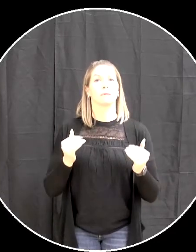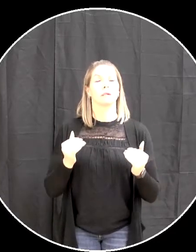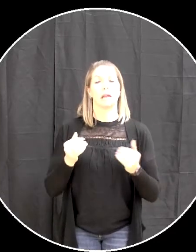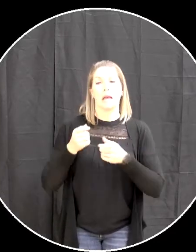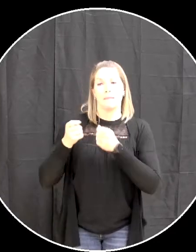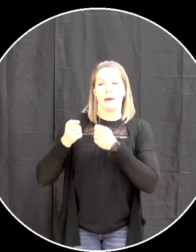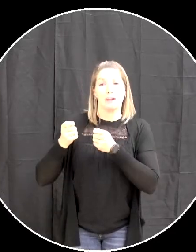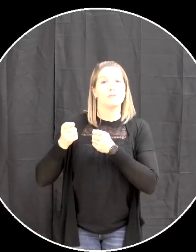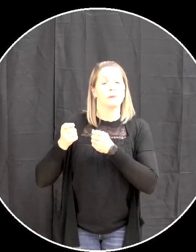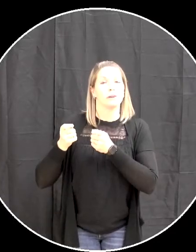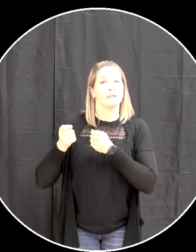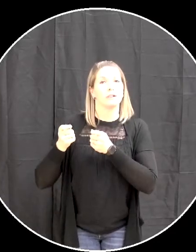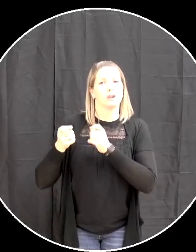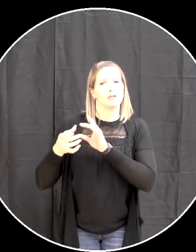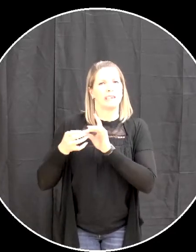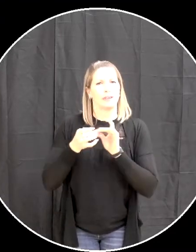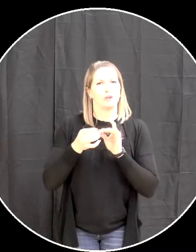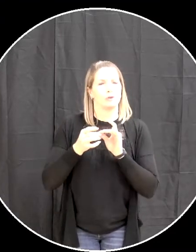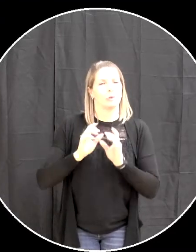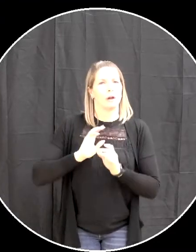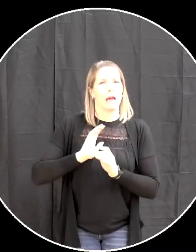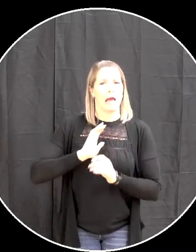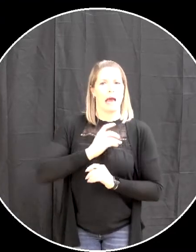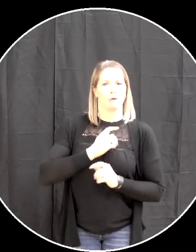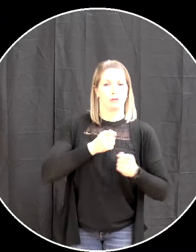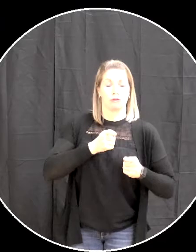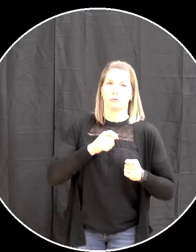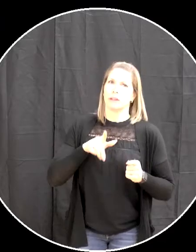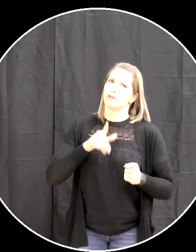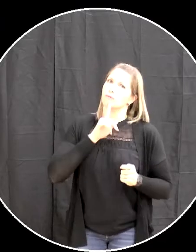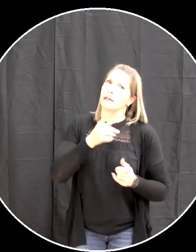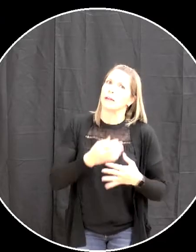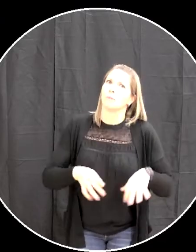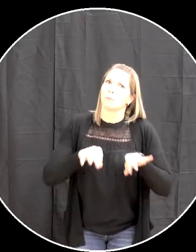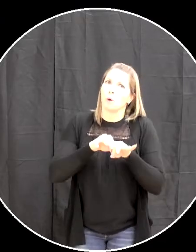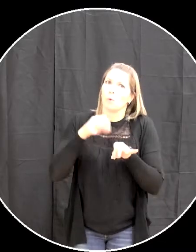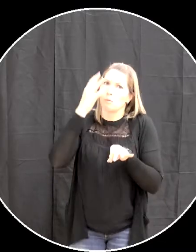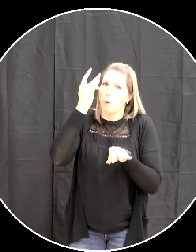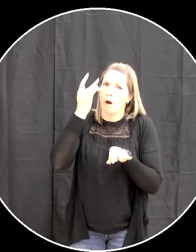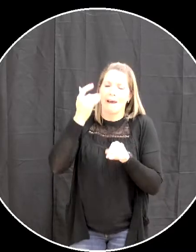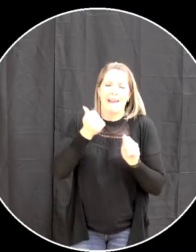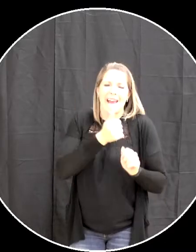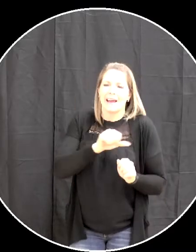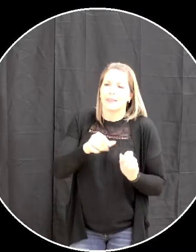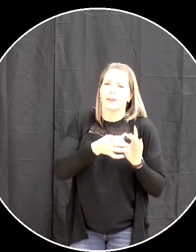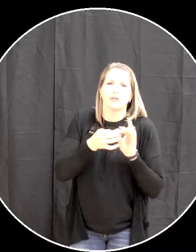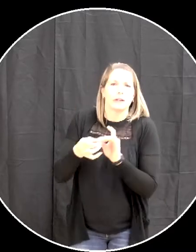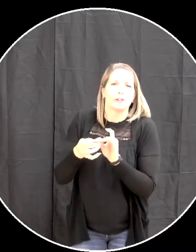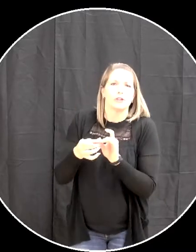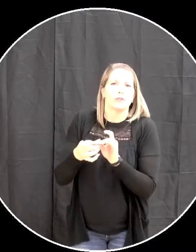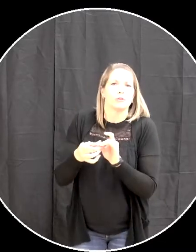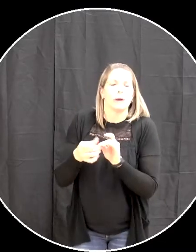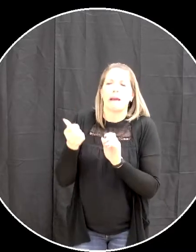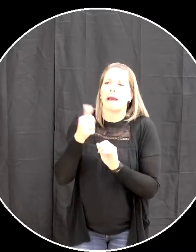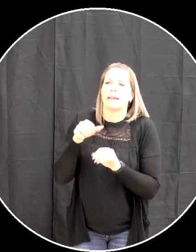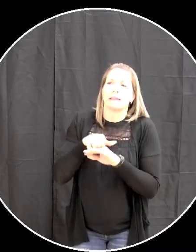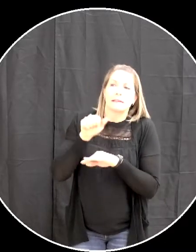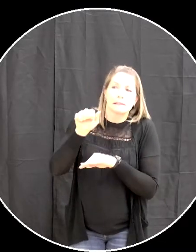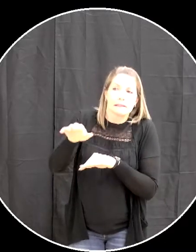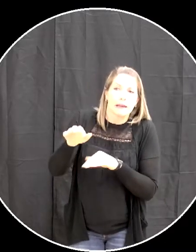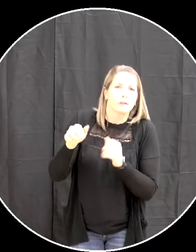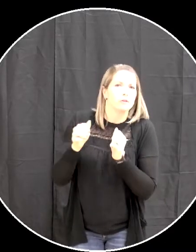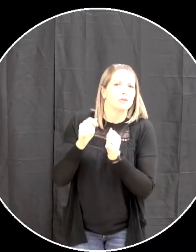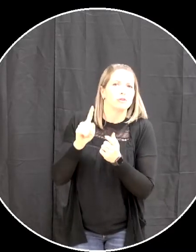to controls. And this is highly significant, just given anything related to management override should be presented to those charged with